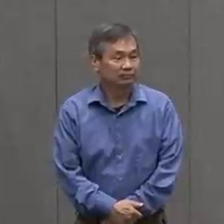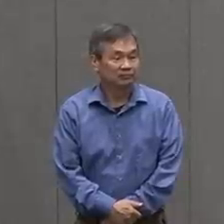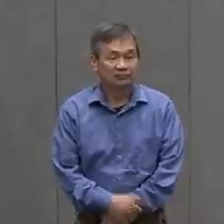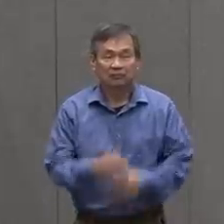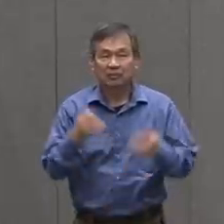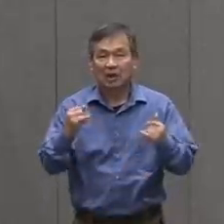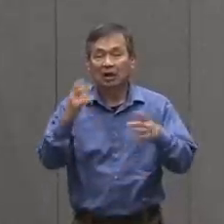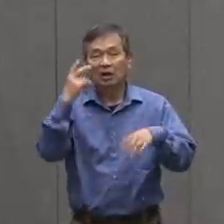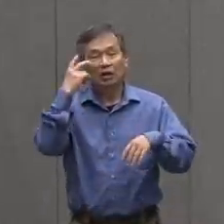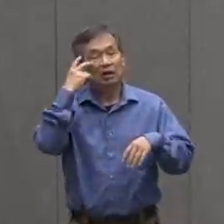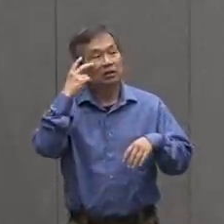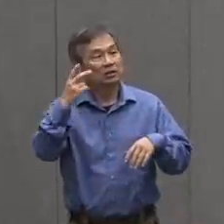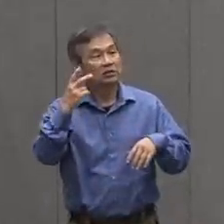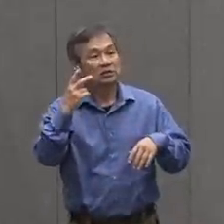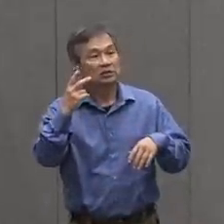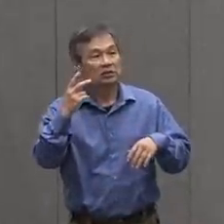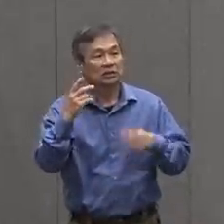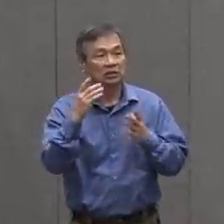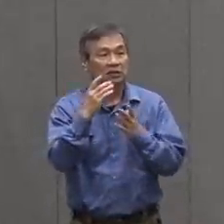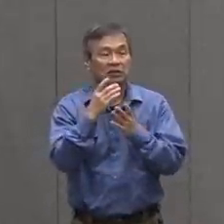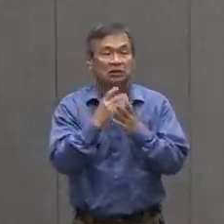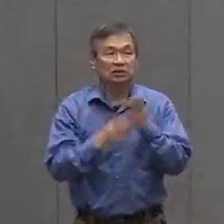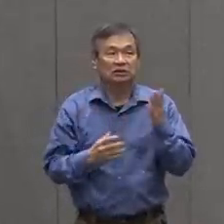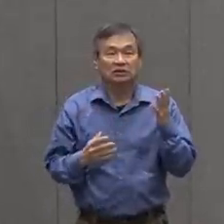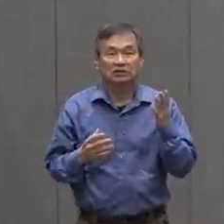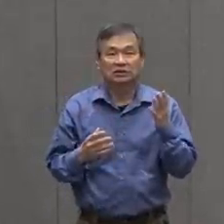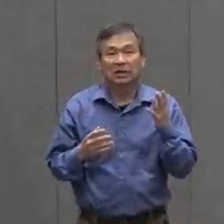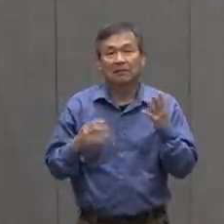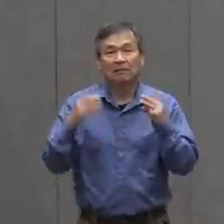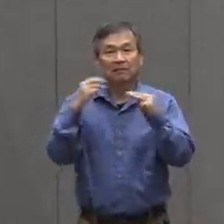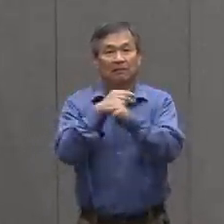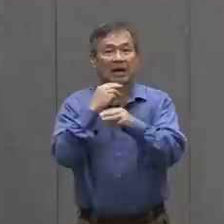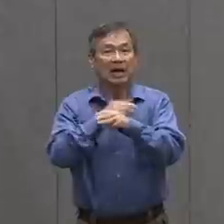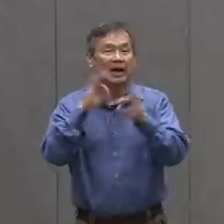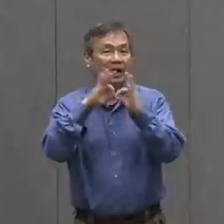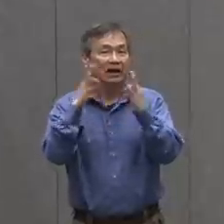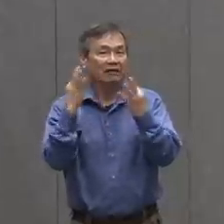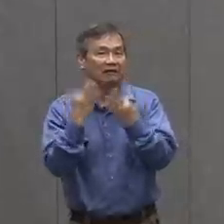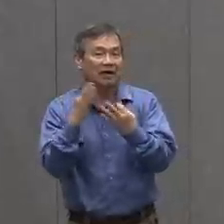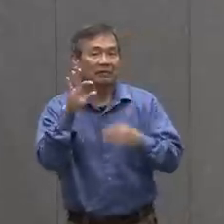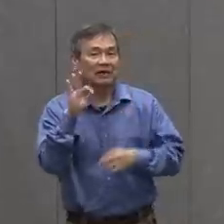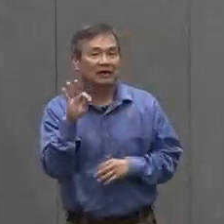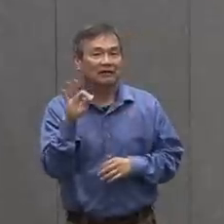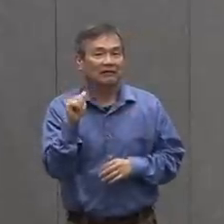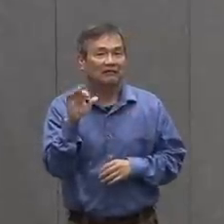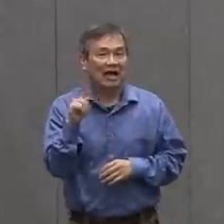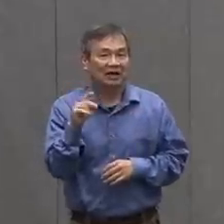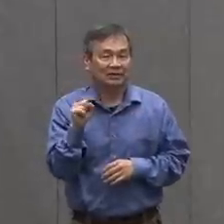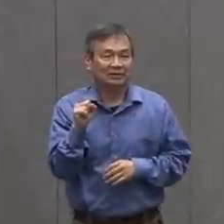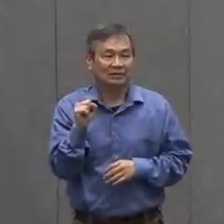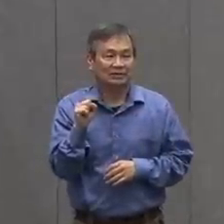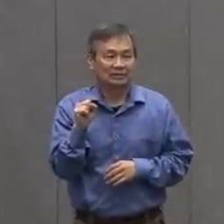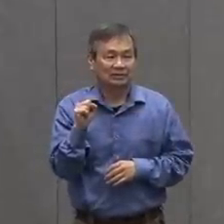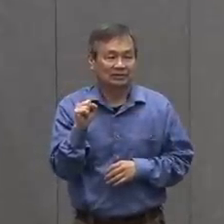Next, let's do some math family facts. So I'm going to pick